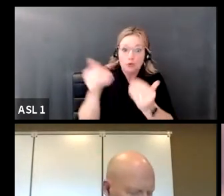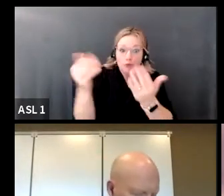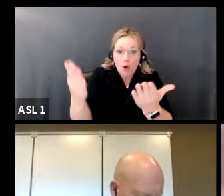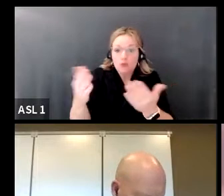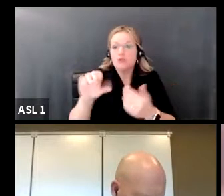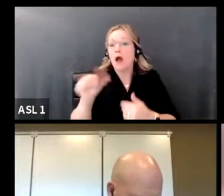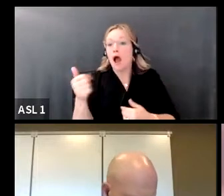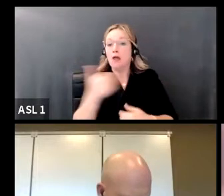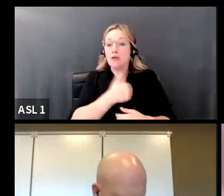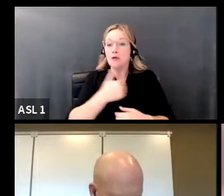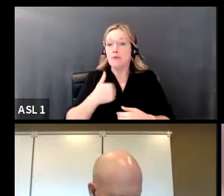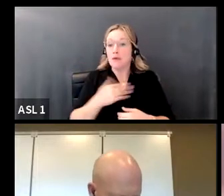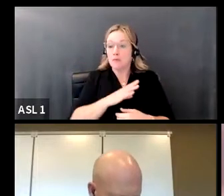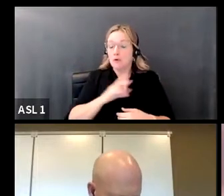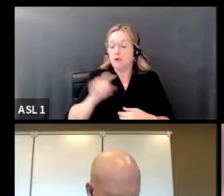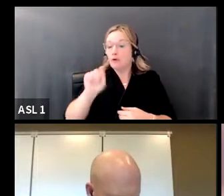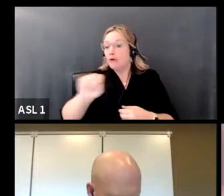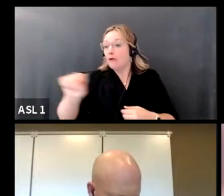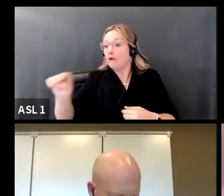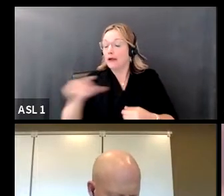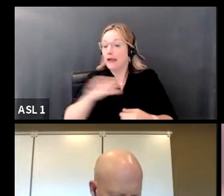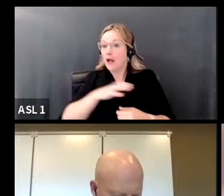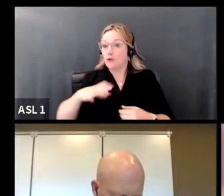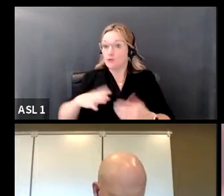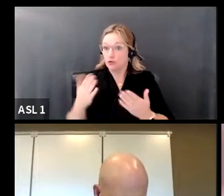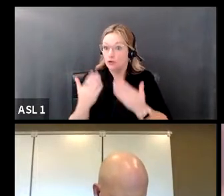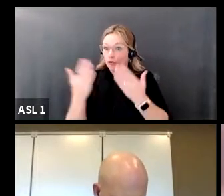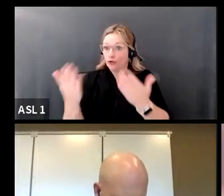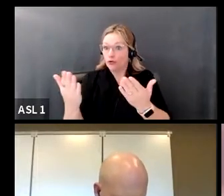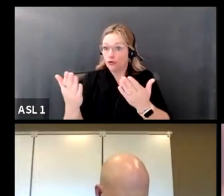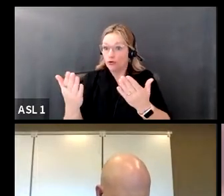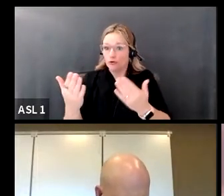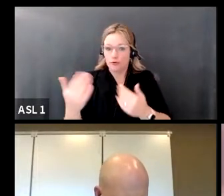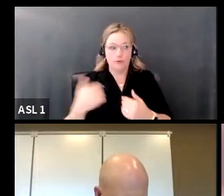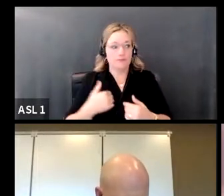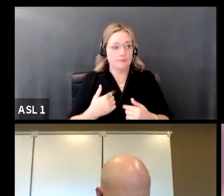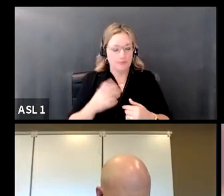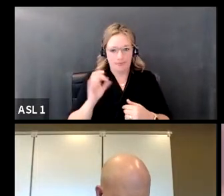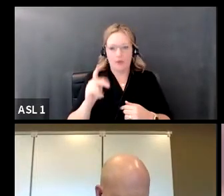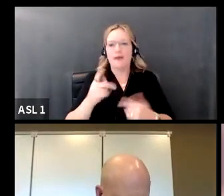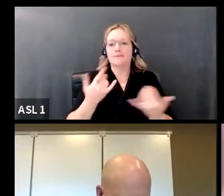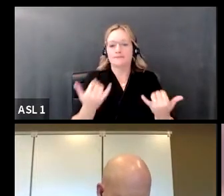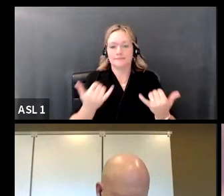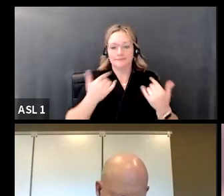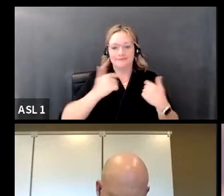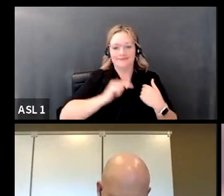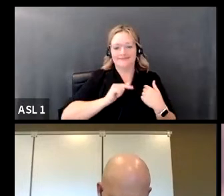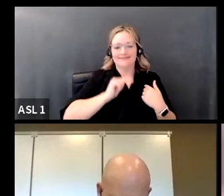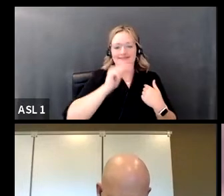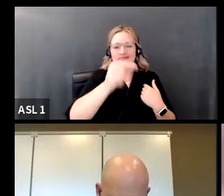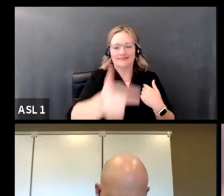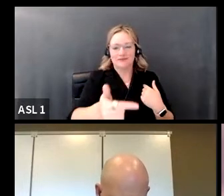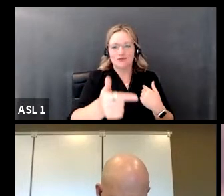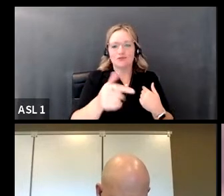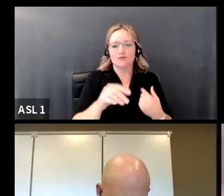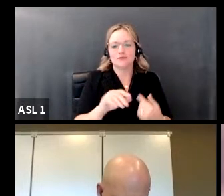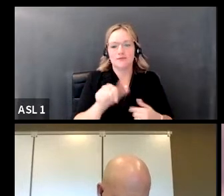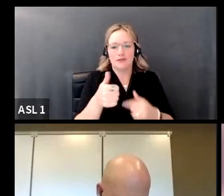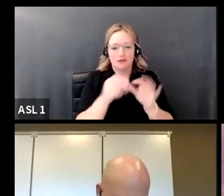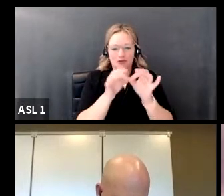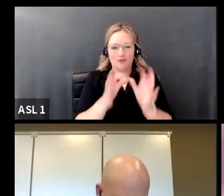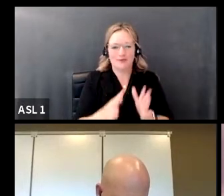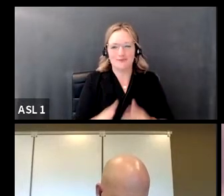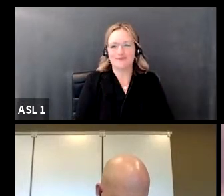council to help bridge that gap certainly not by me and not by council as a whole i do think that we have